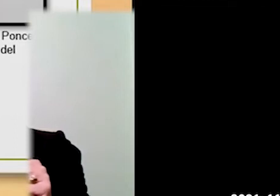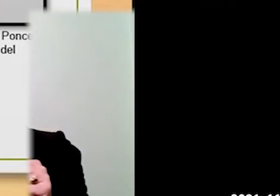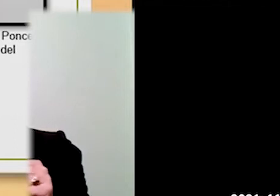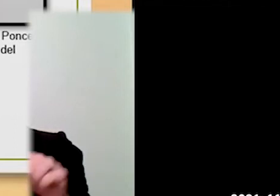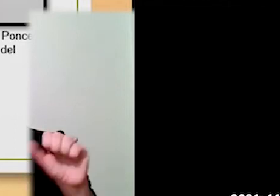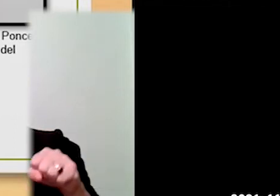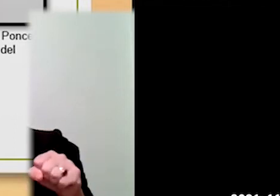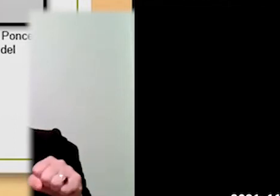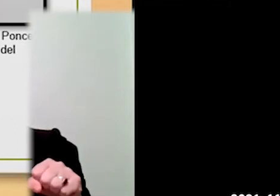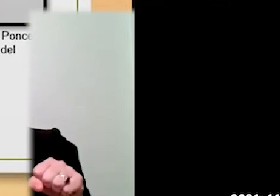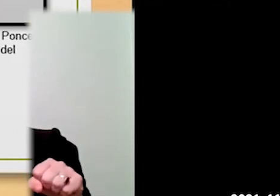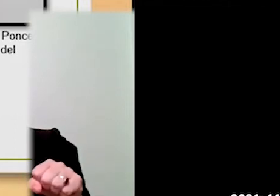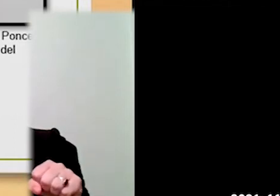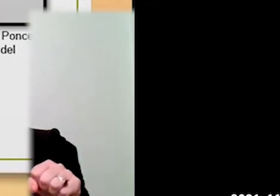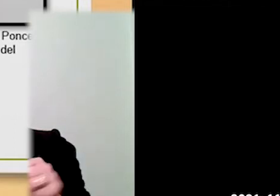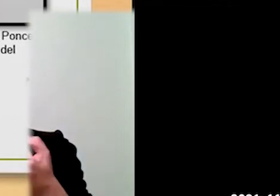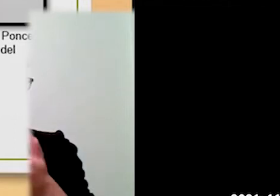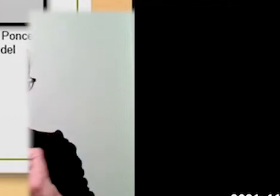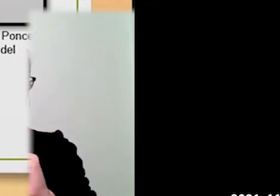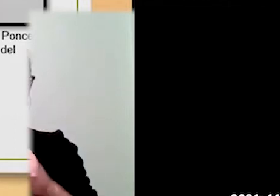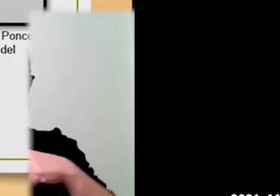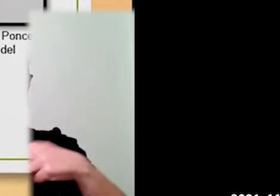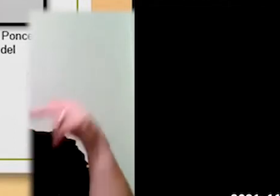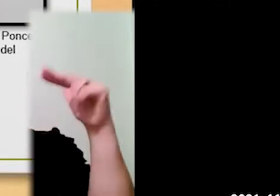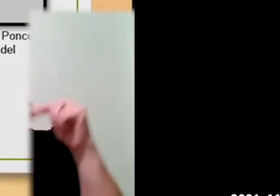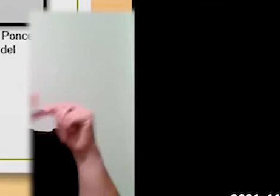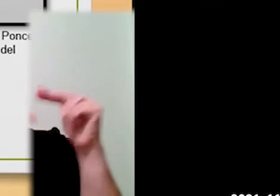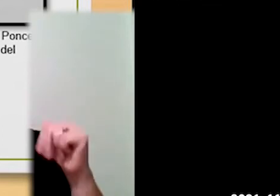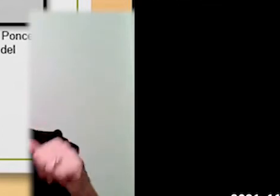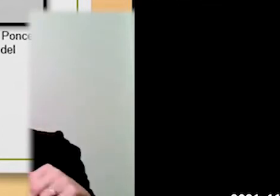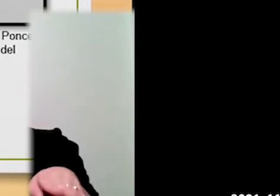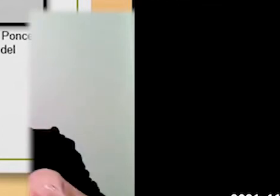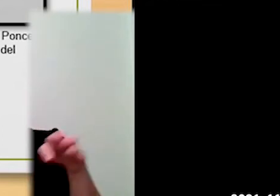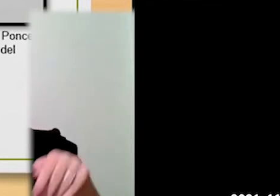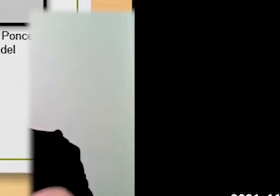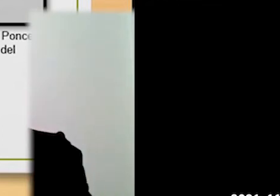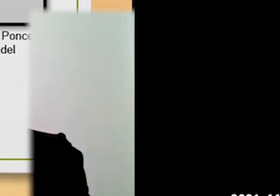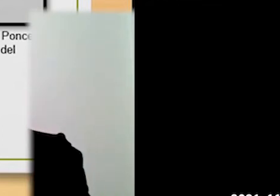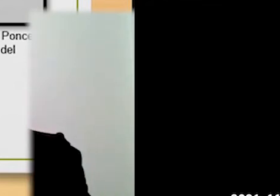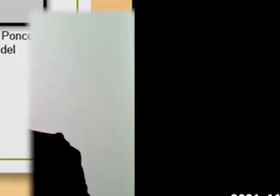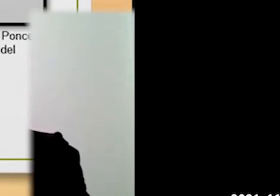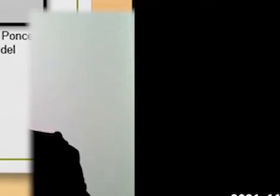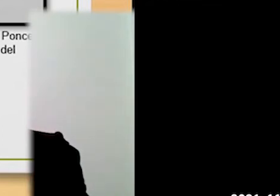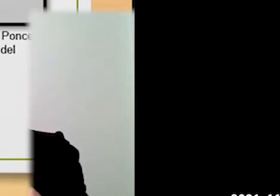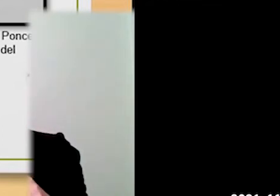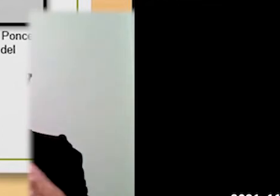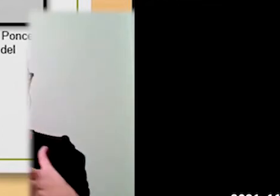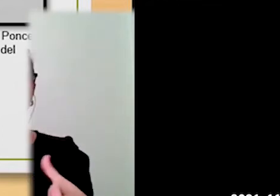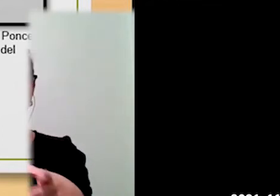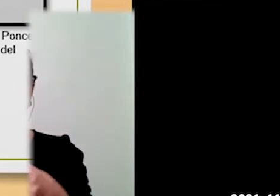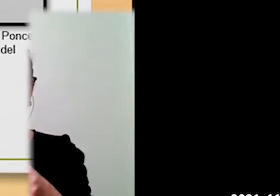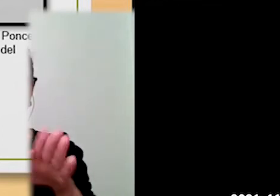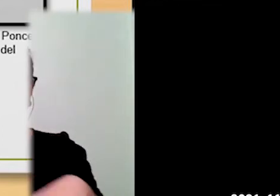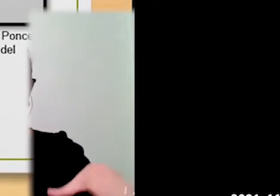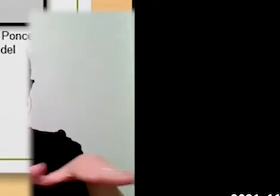Tierra sector that included the 19th century mangrove landfills in the southern coast and another landfill